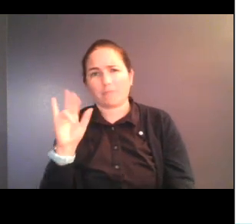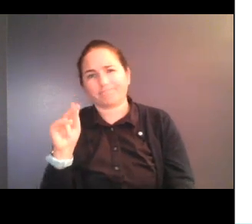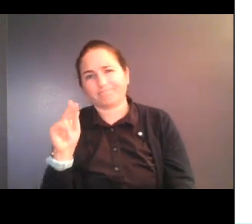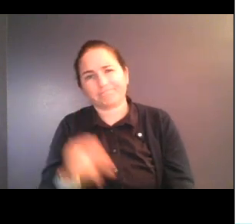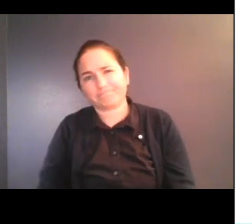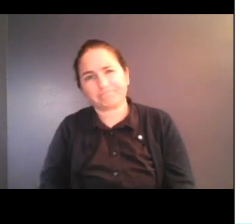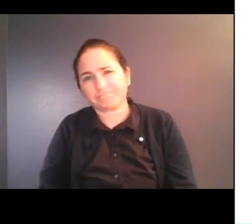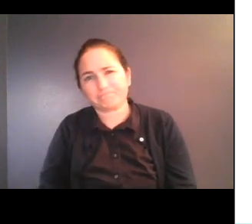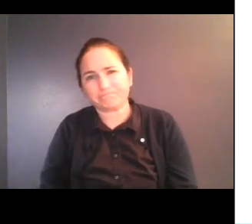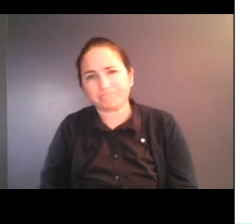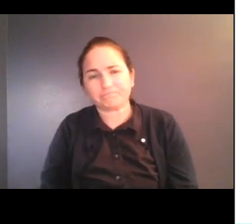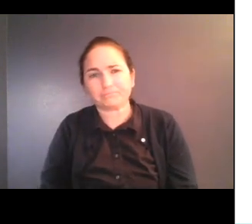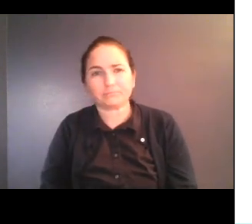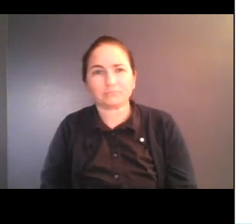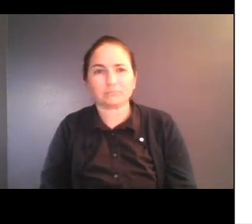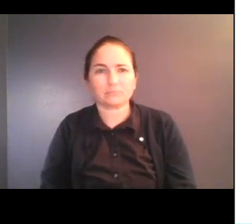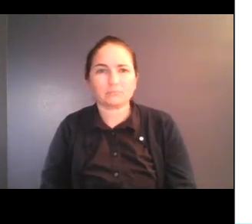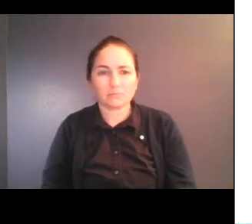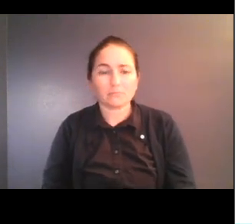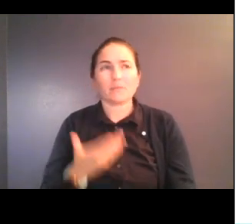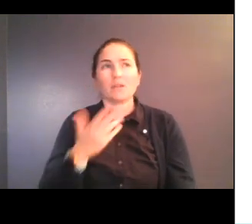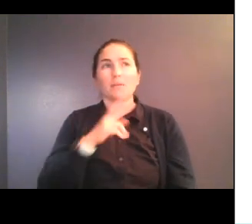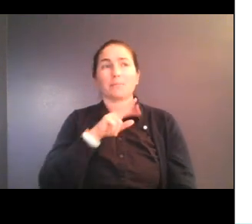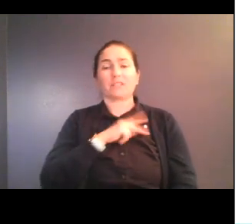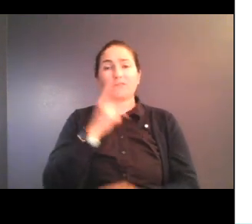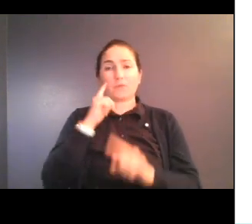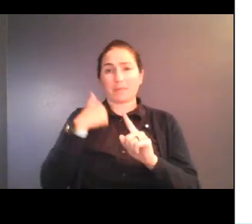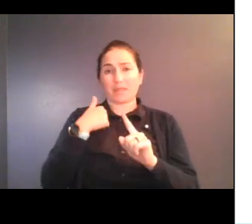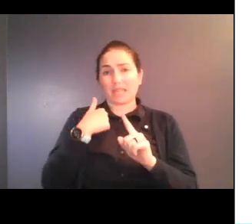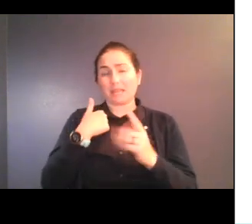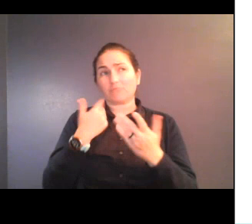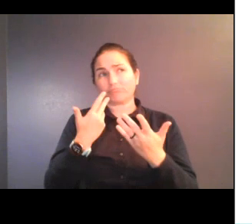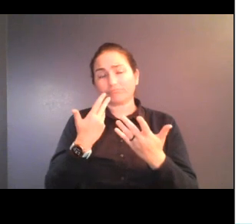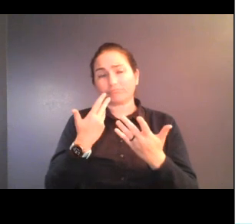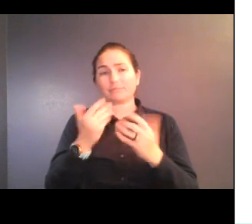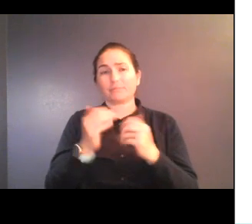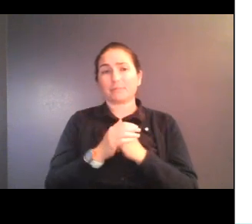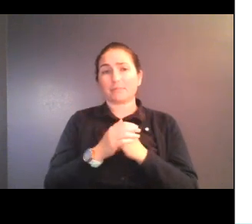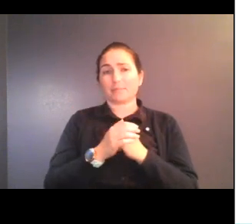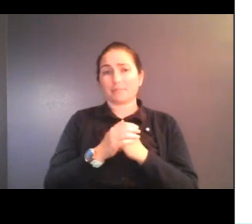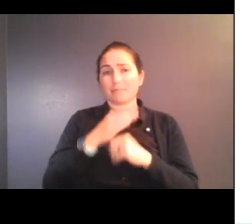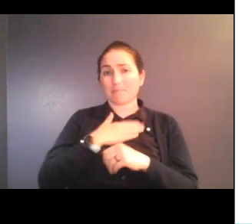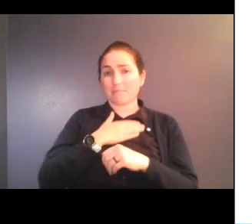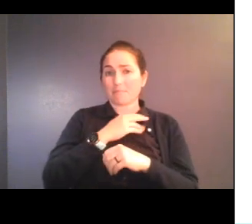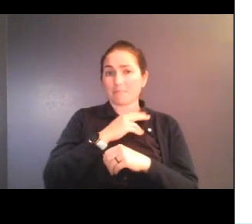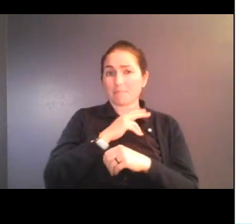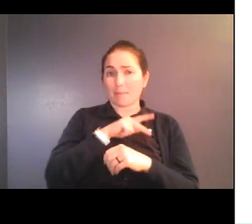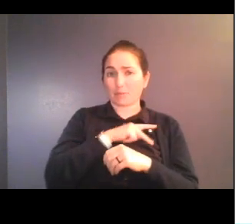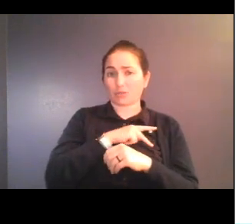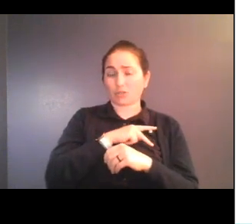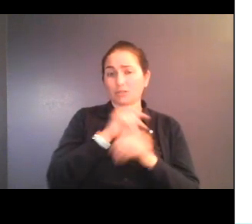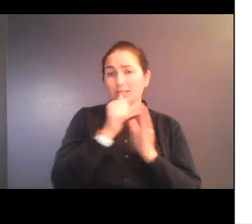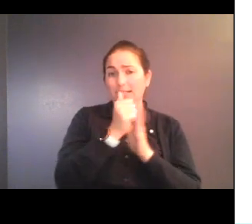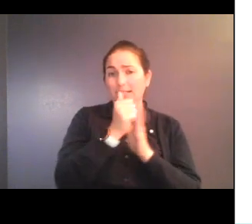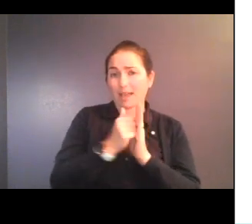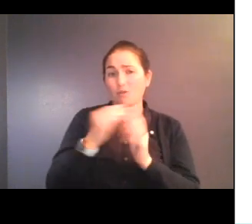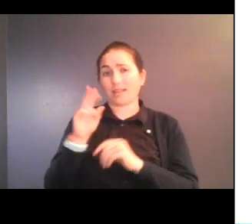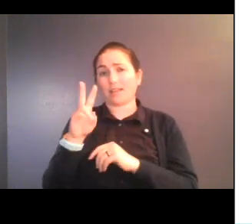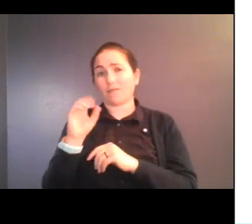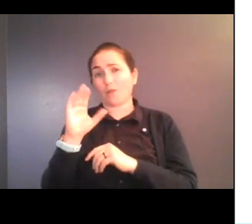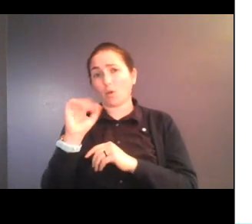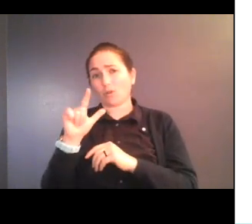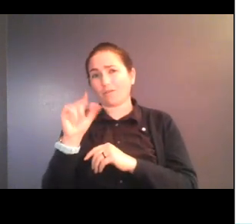And then, so for me, who to follow, my personal account and the vocal fries are very different. So for my personal account, I